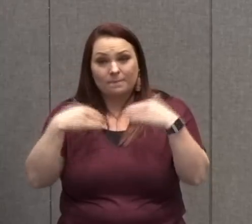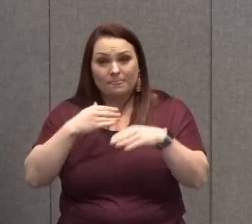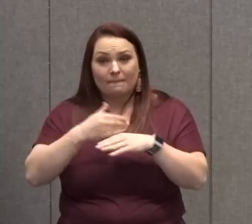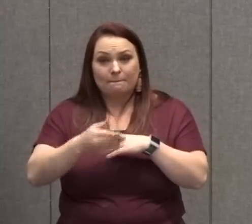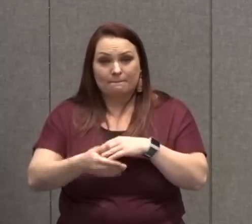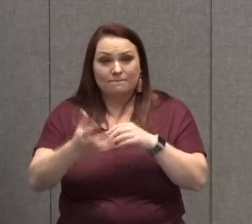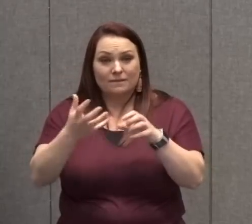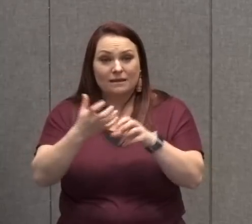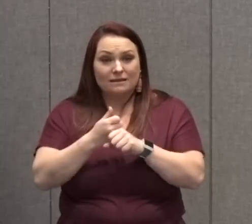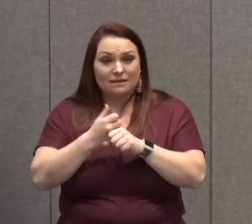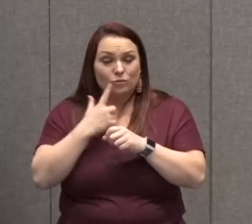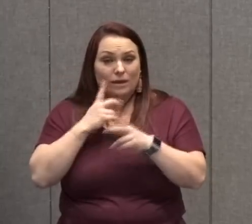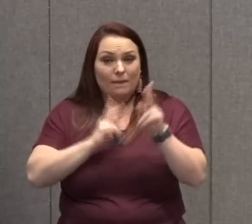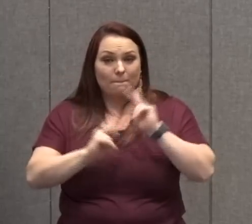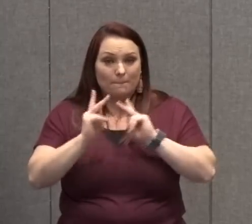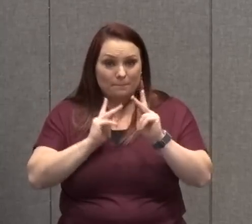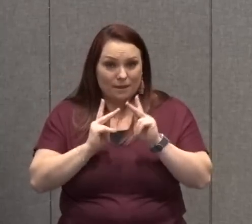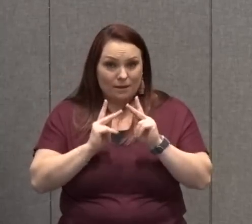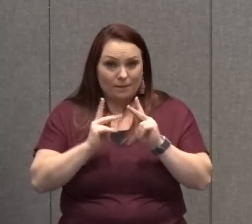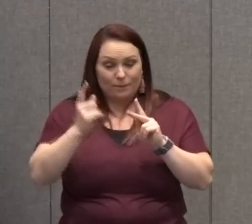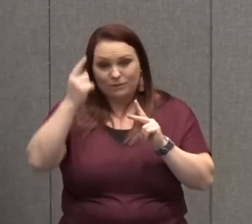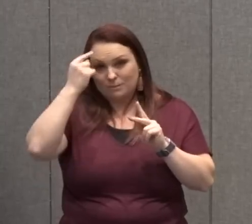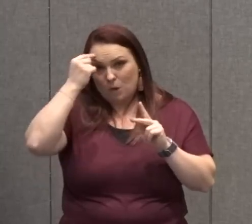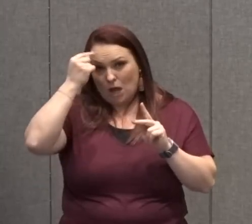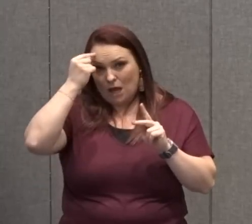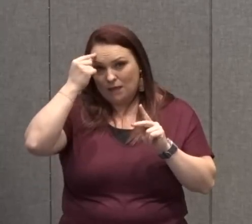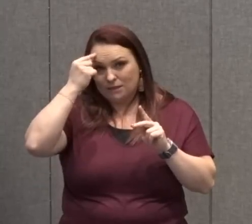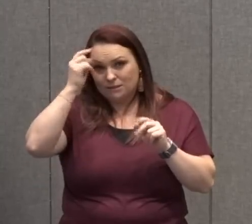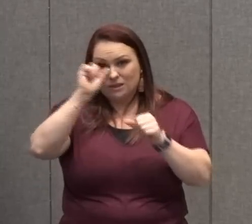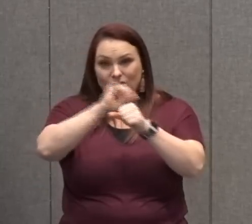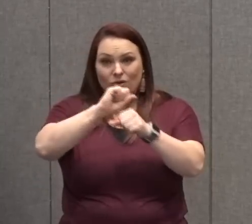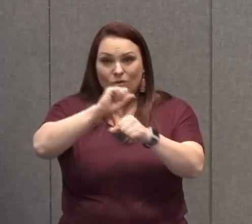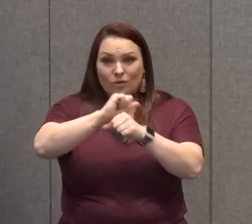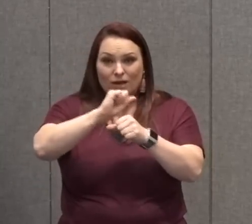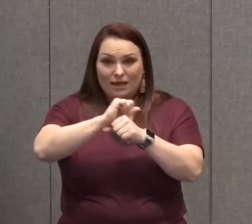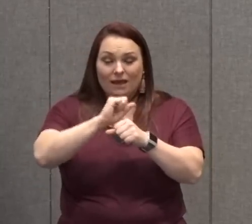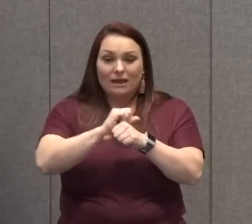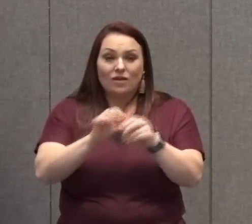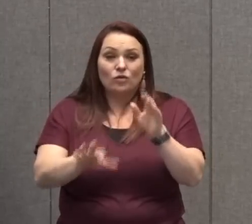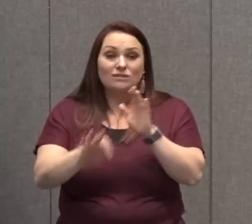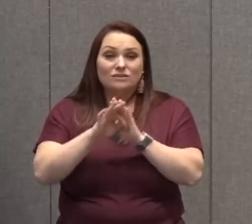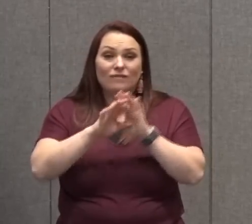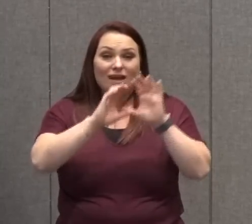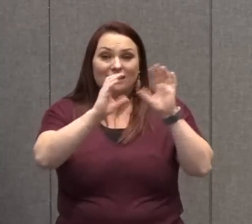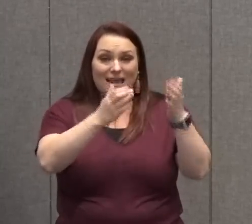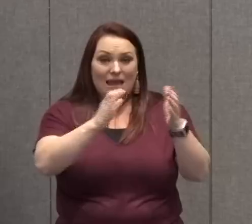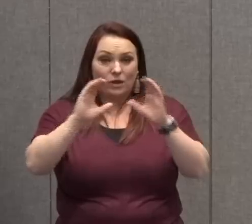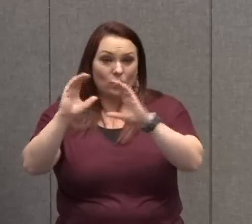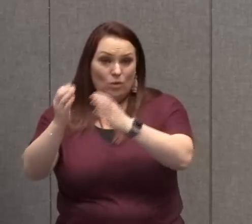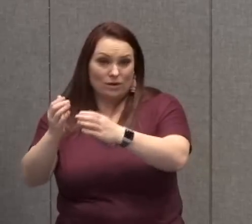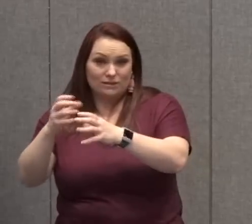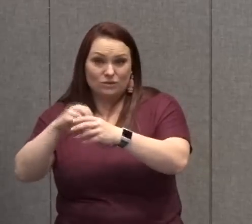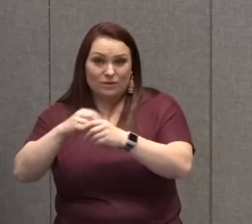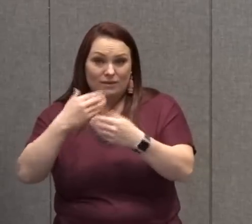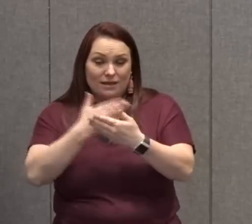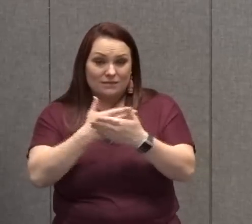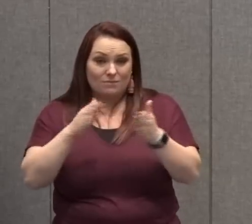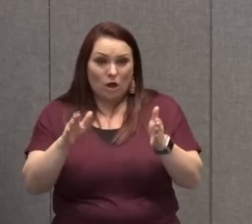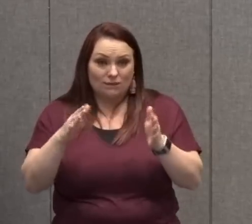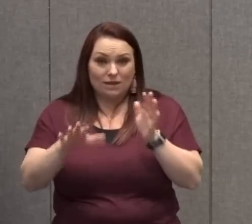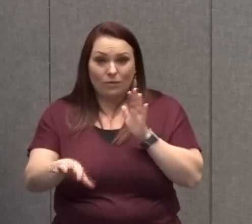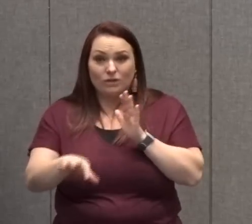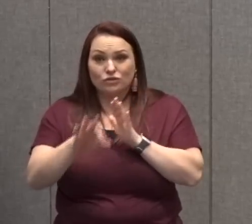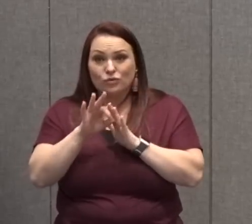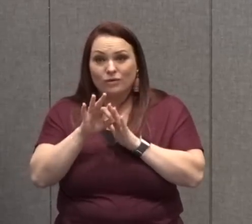step to get people's minds working is to find categories so in this box I want